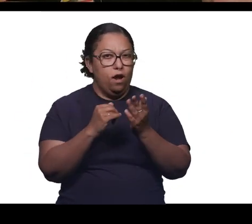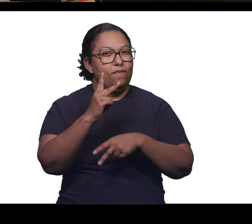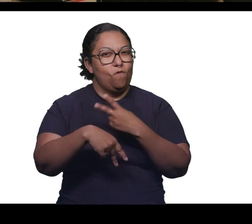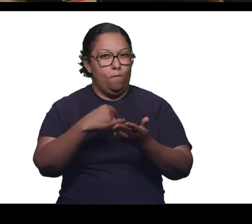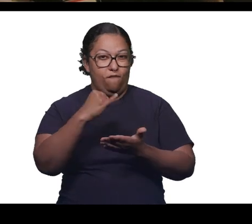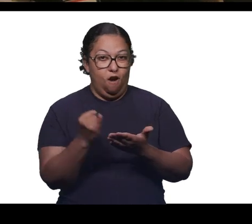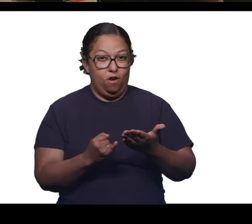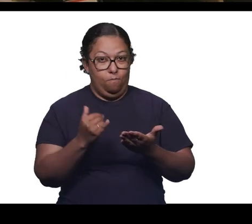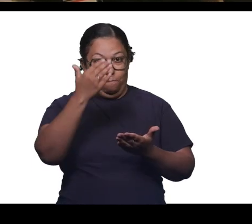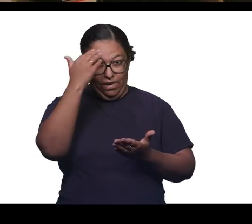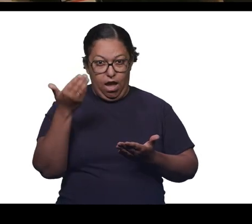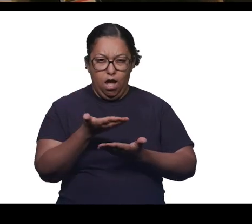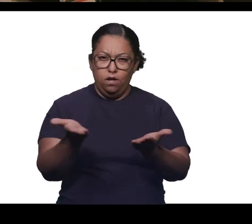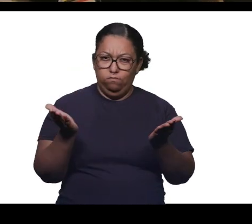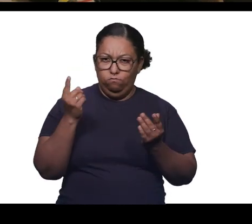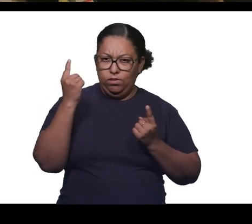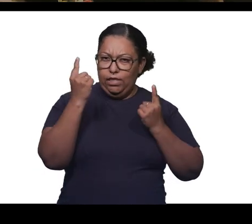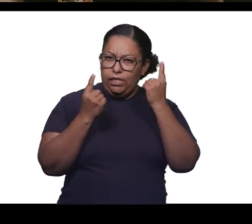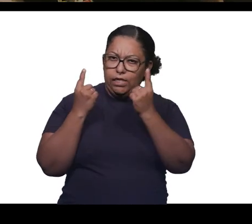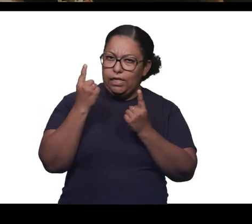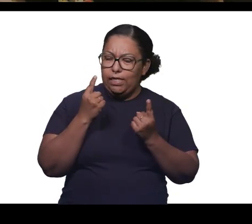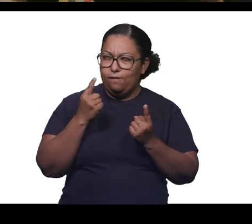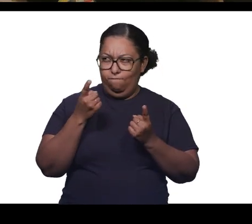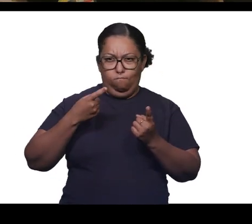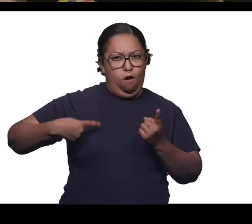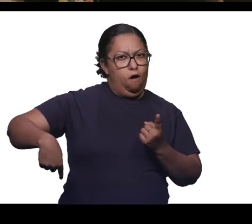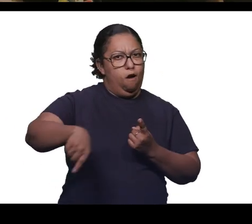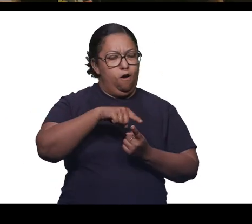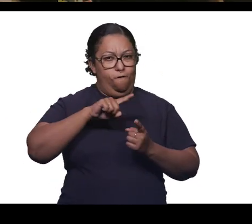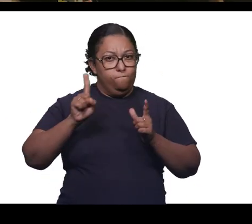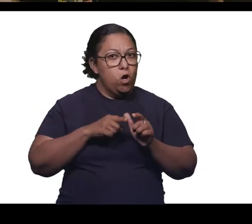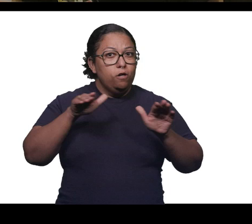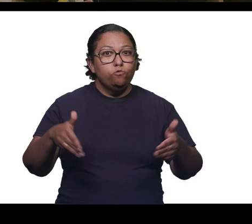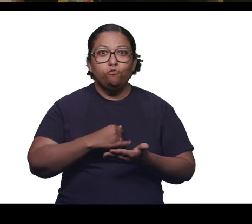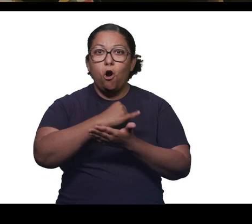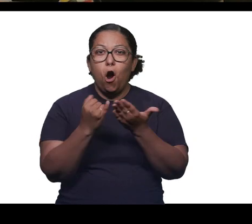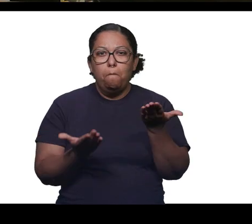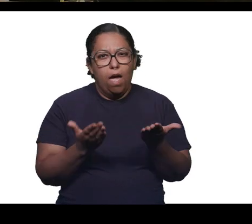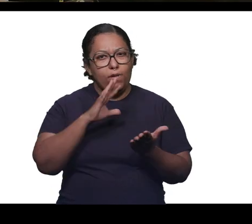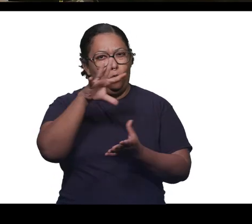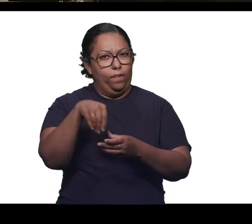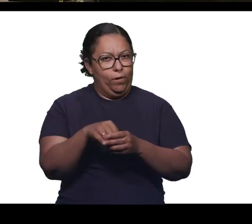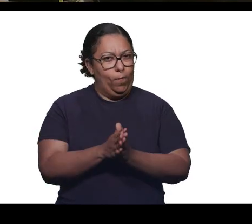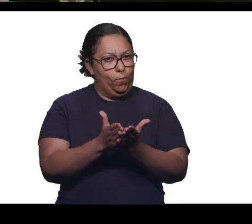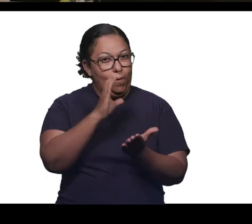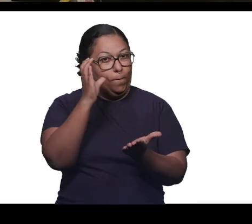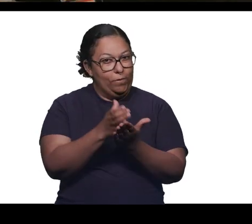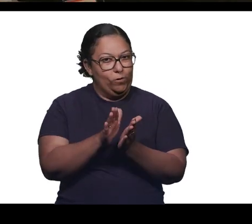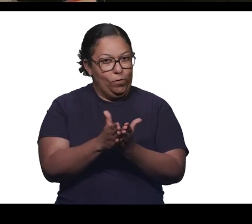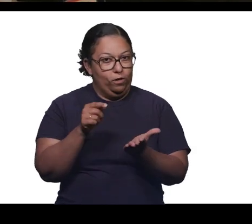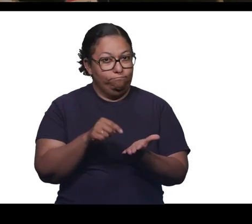form. Because when you think about it, for all of us, our first introduction to art might be within the pages of a picture